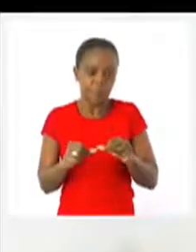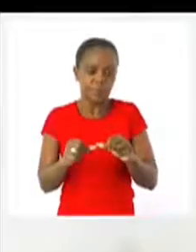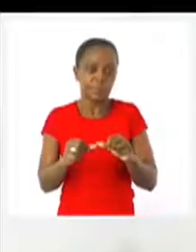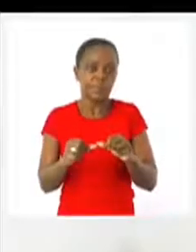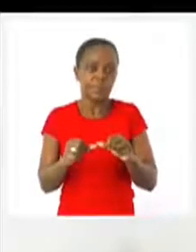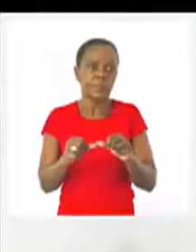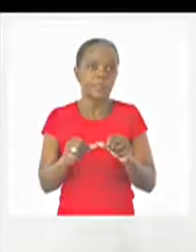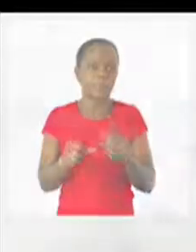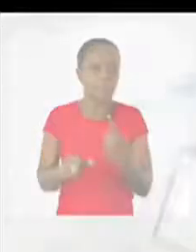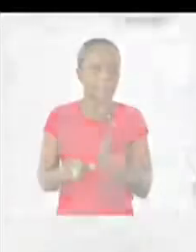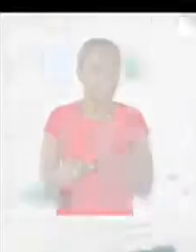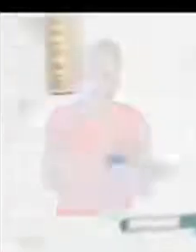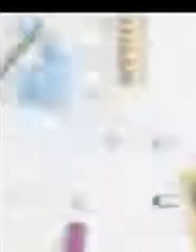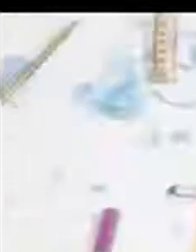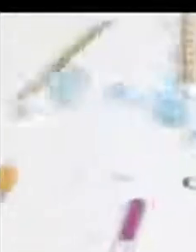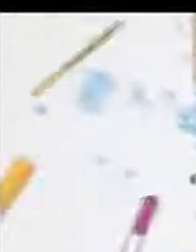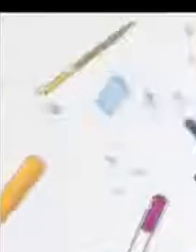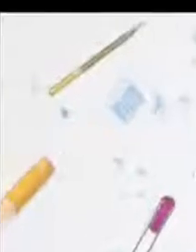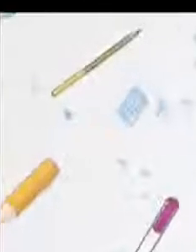by ourselves.